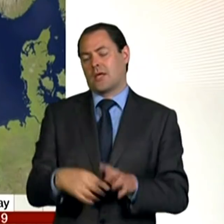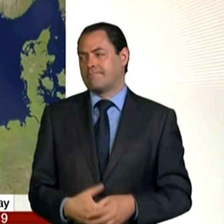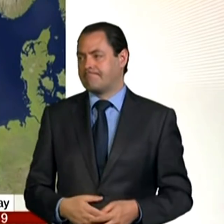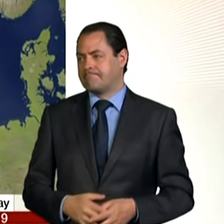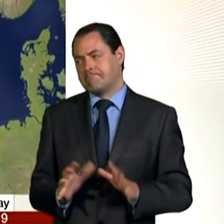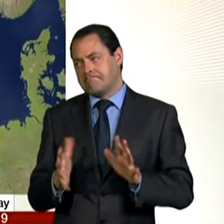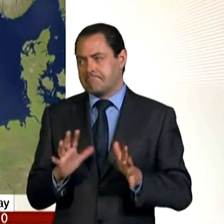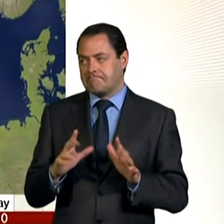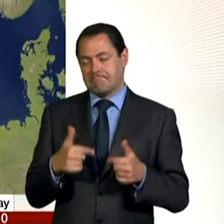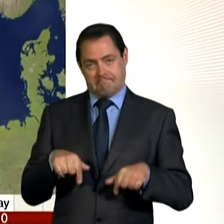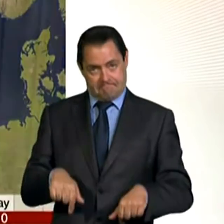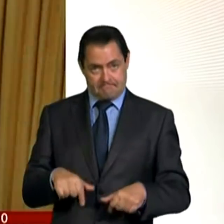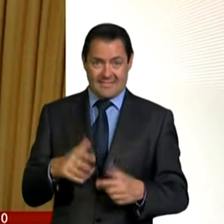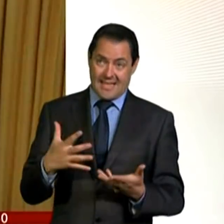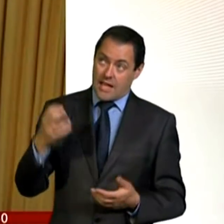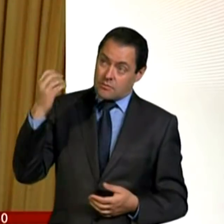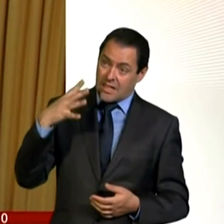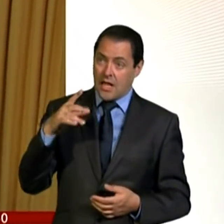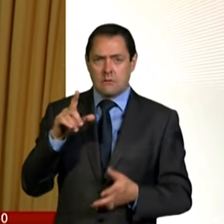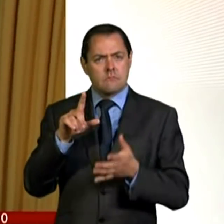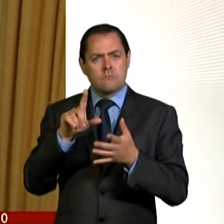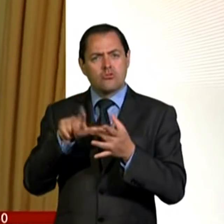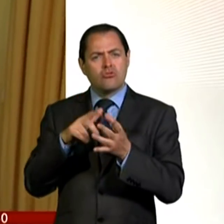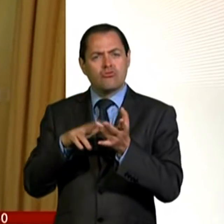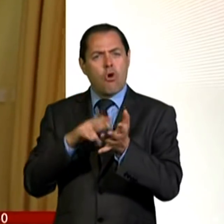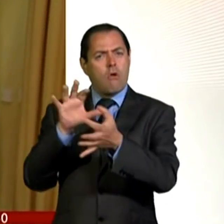That's what it's looking like here, John. It's nice and sunny. What about where you are?